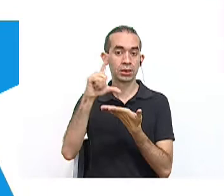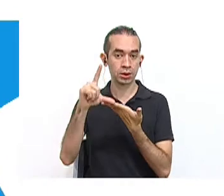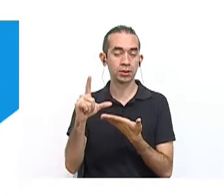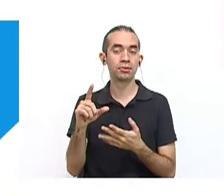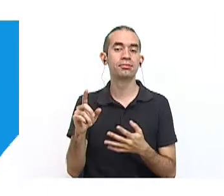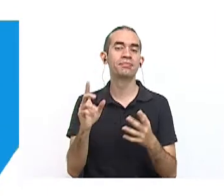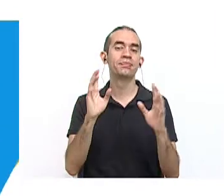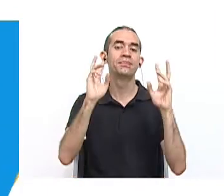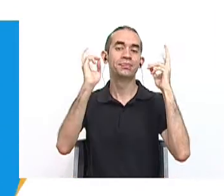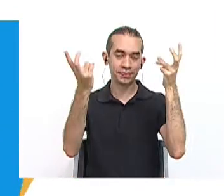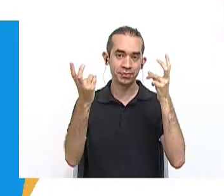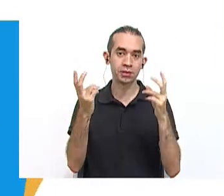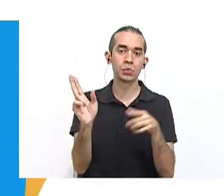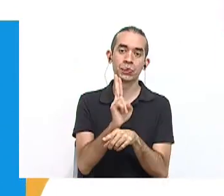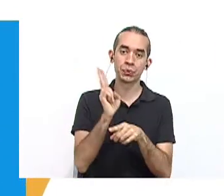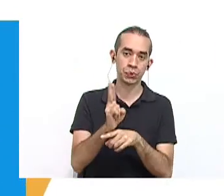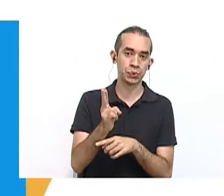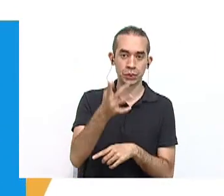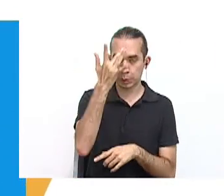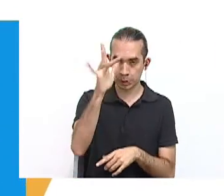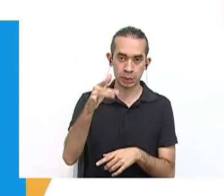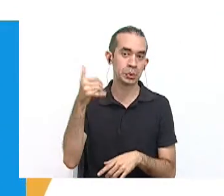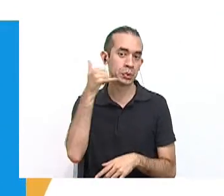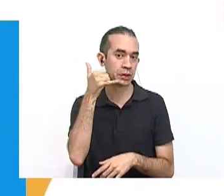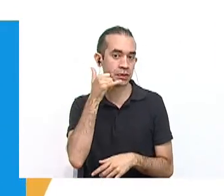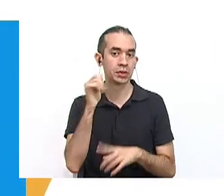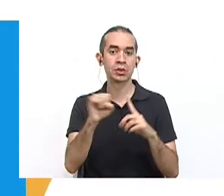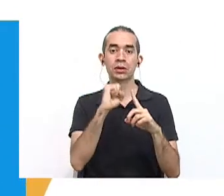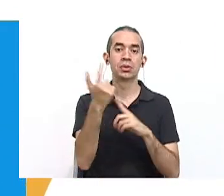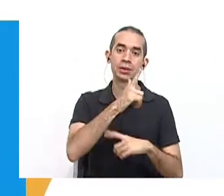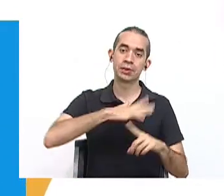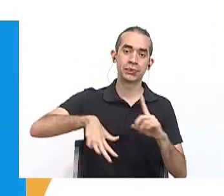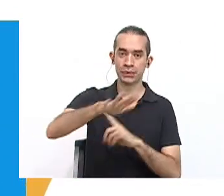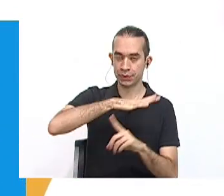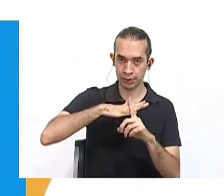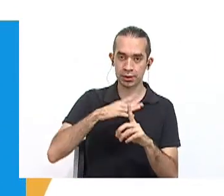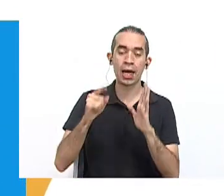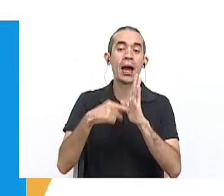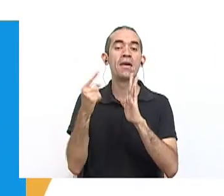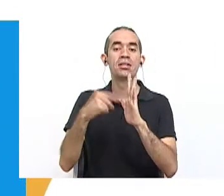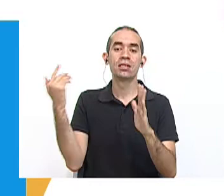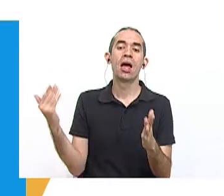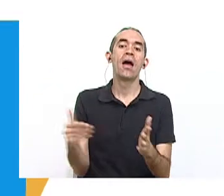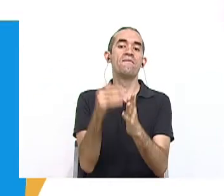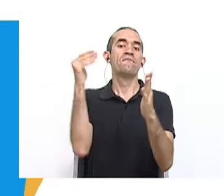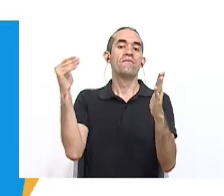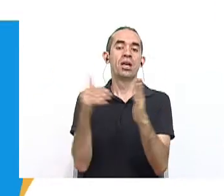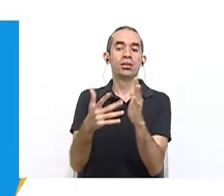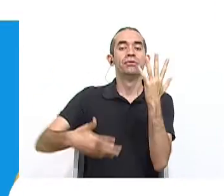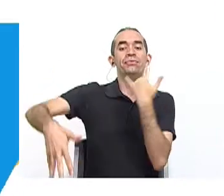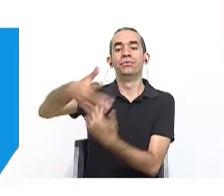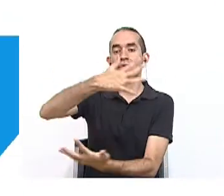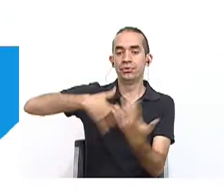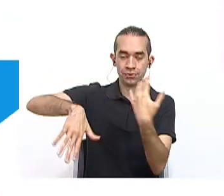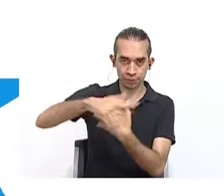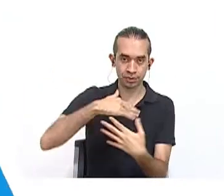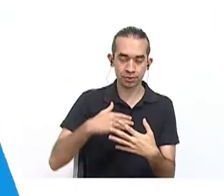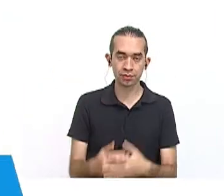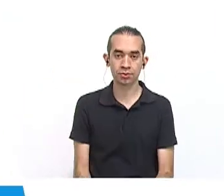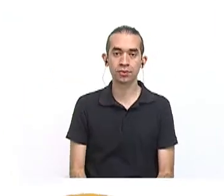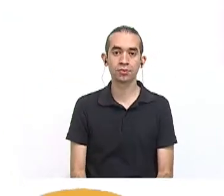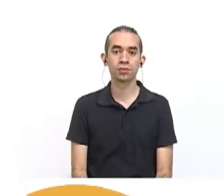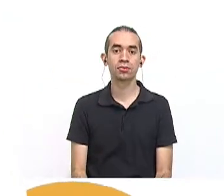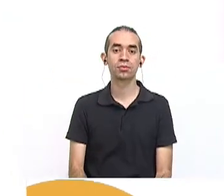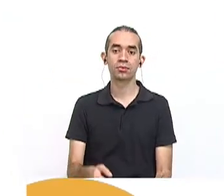the use of smartphones in social contexts and how sometimes they affect our socialization process. Now, my topic